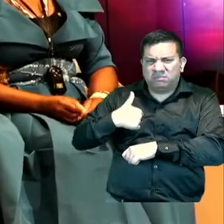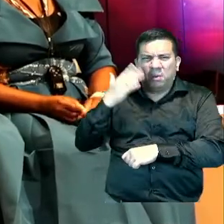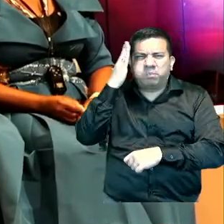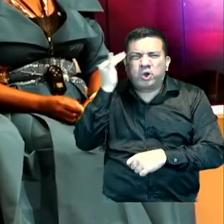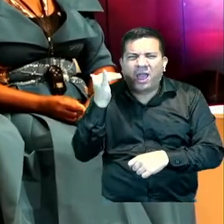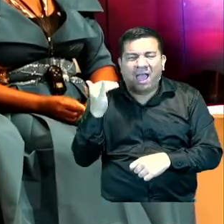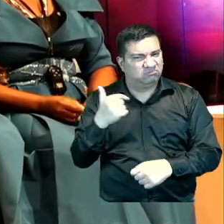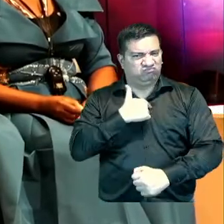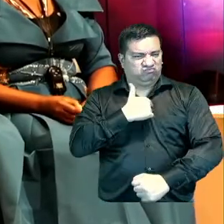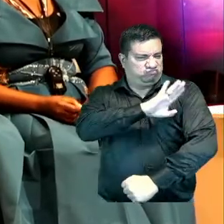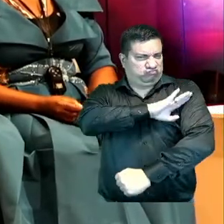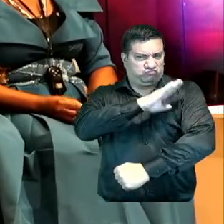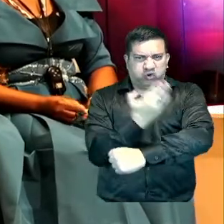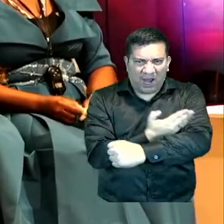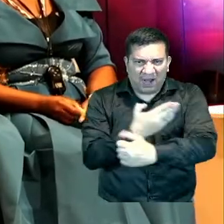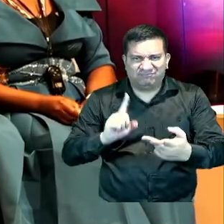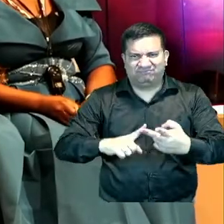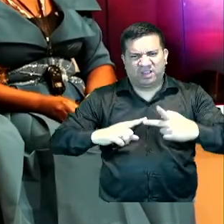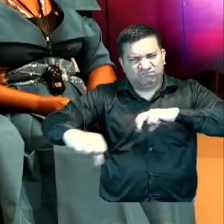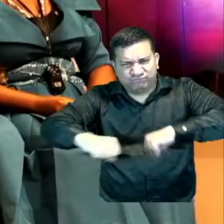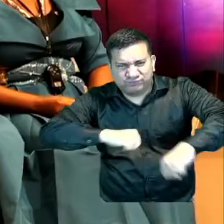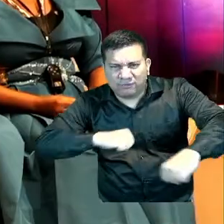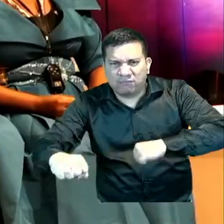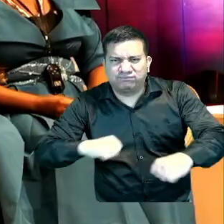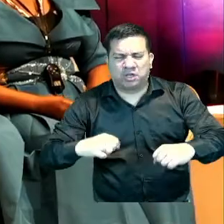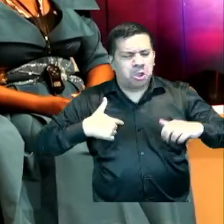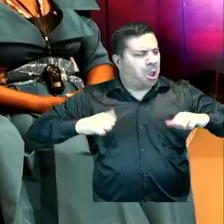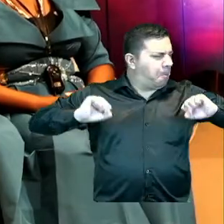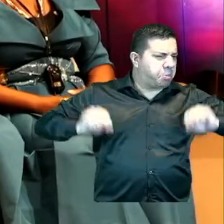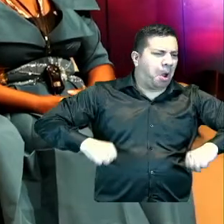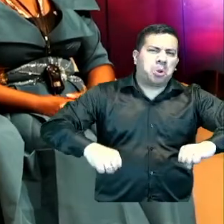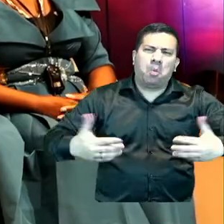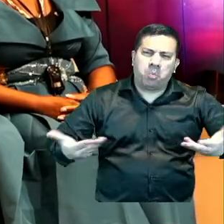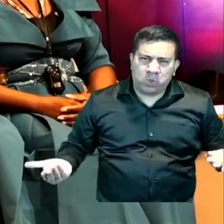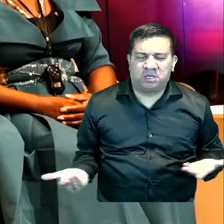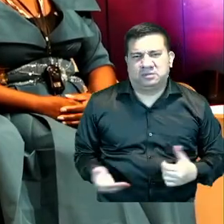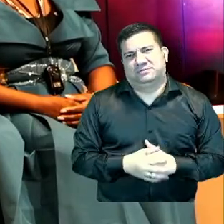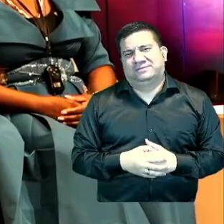They came to look for us because we're strong, we're dynamic, and we're able.